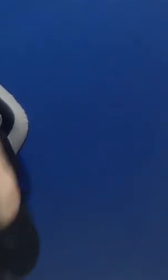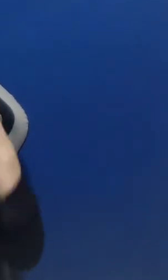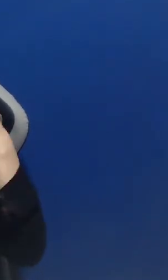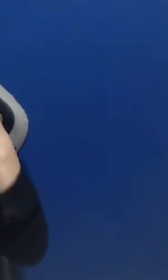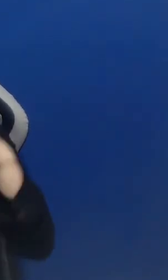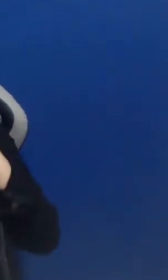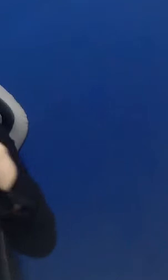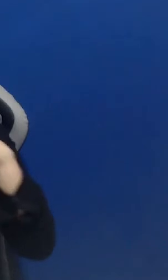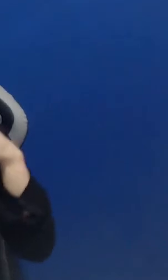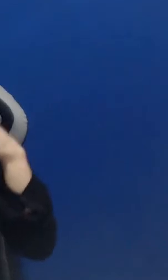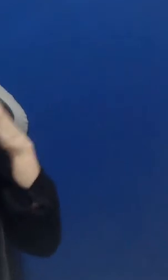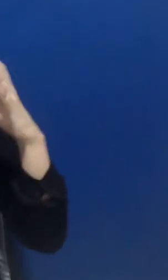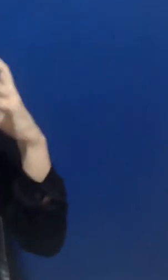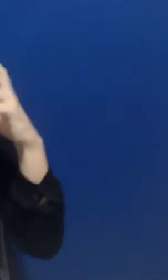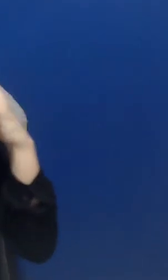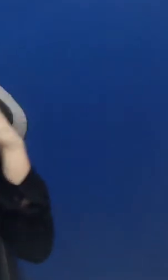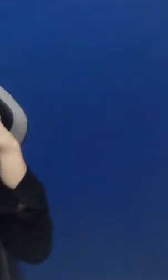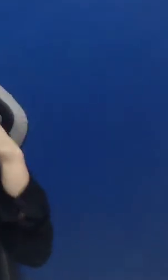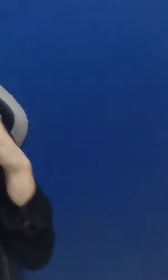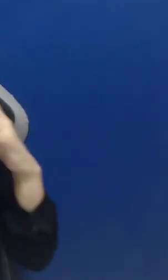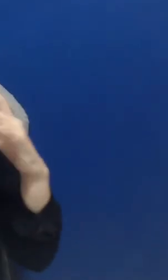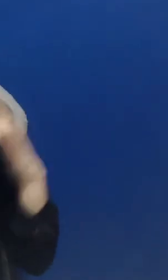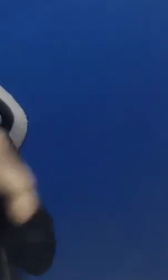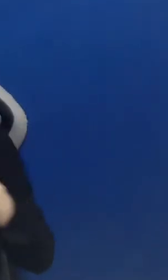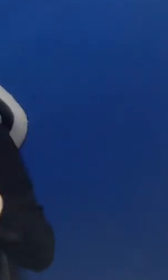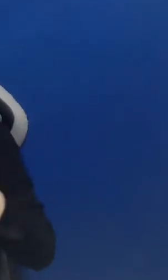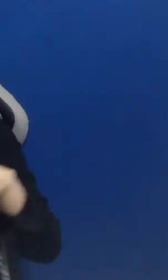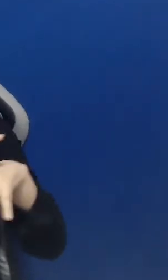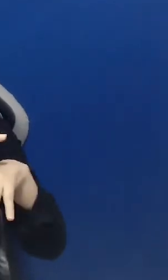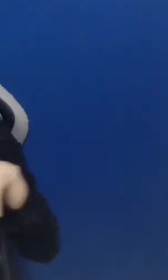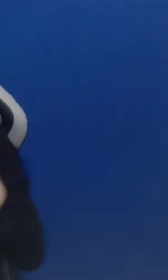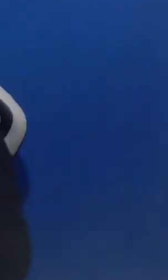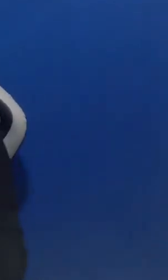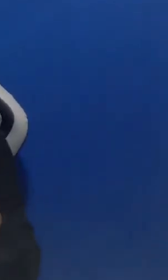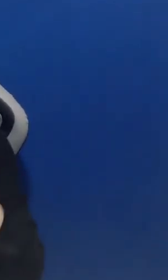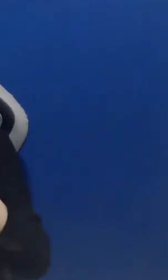psychosis are, schizophrenia, spectrum disorders tend to start